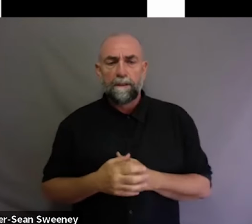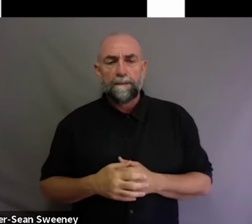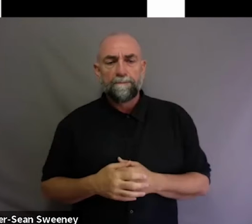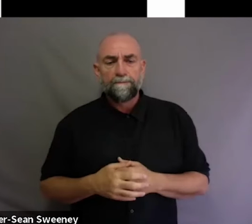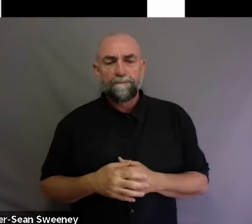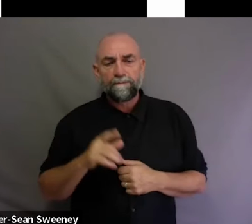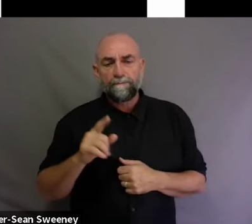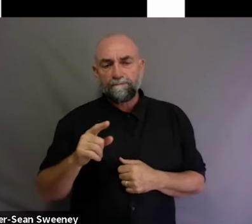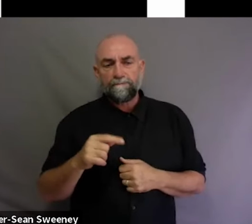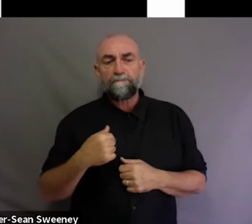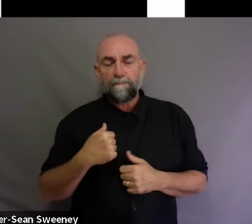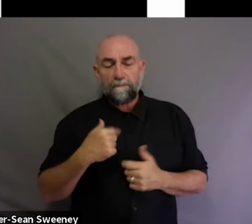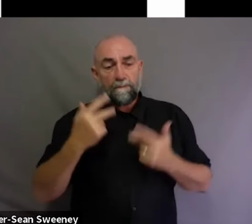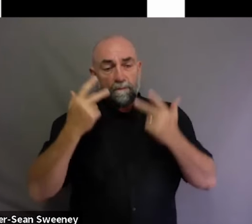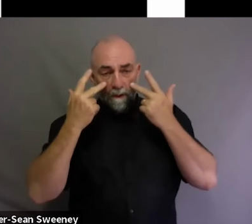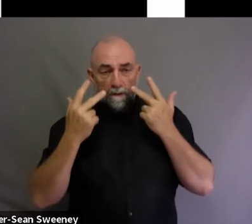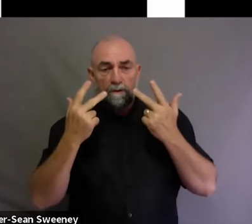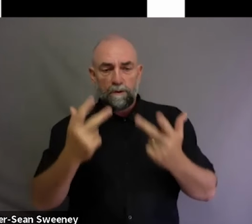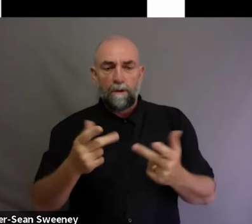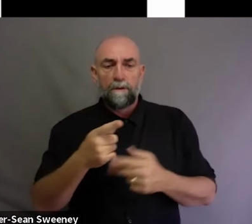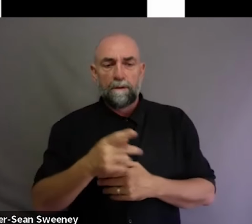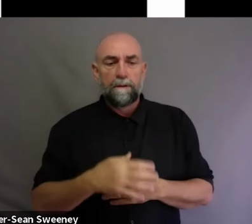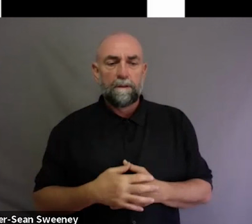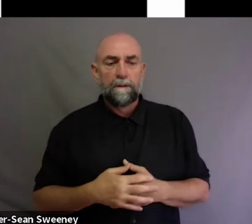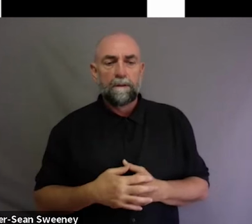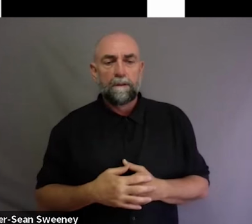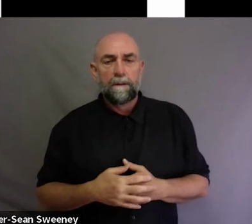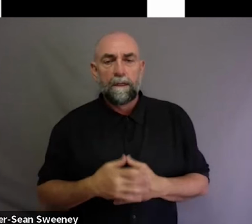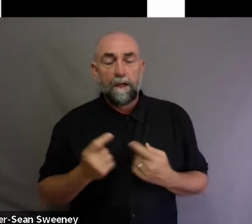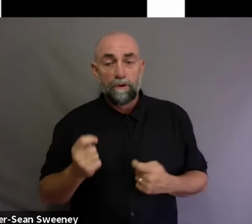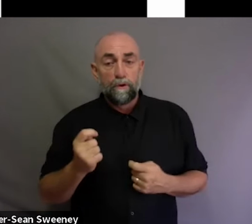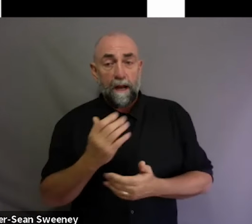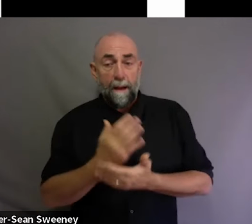first, here you are. Just wake you all up again. It's getting on to 10:30.